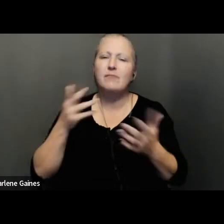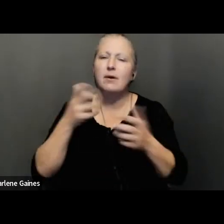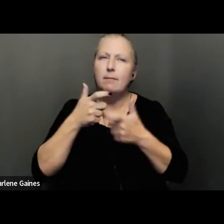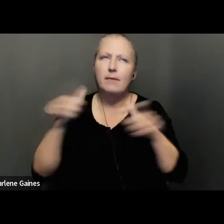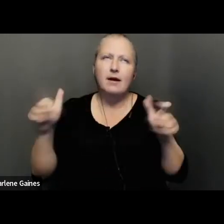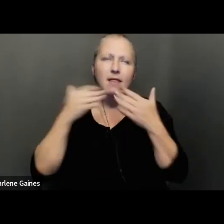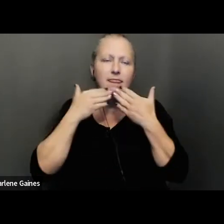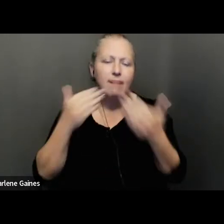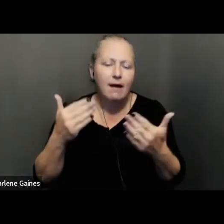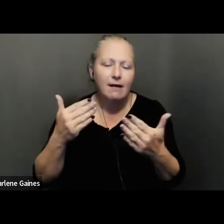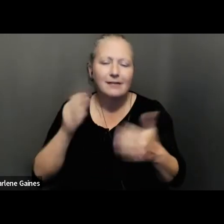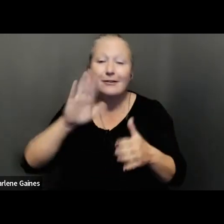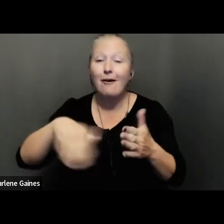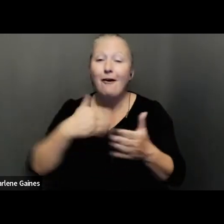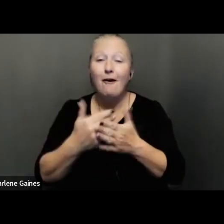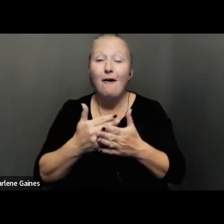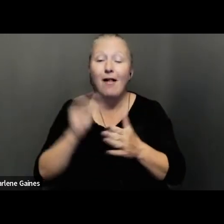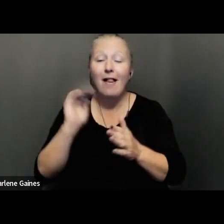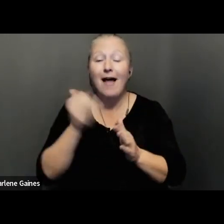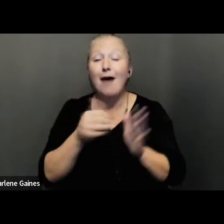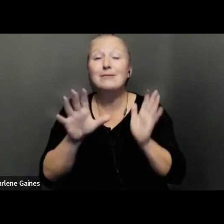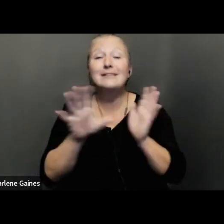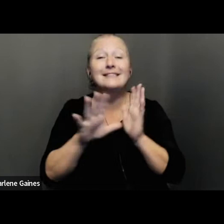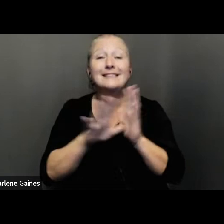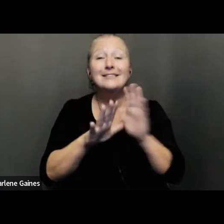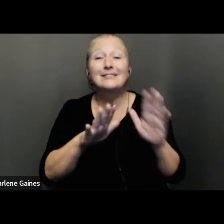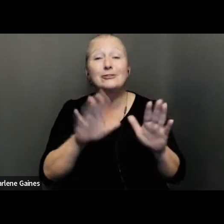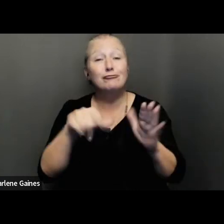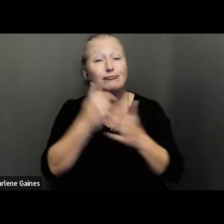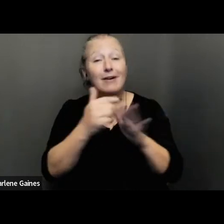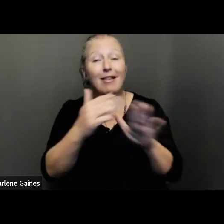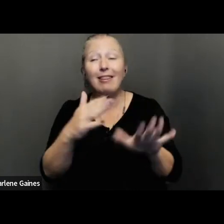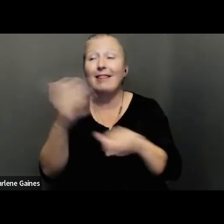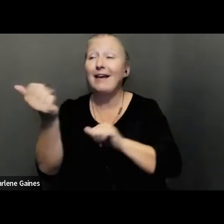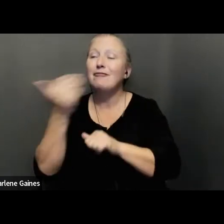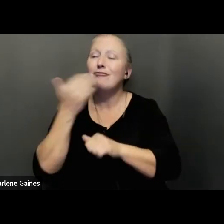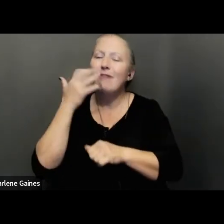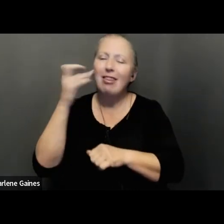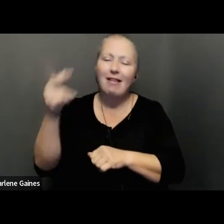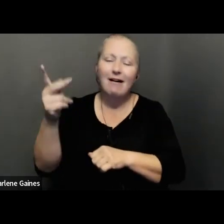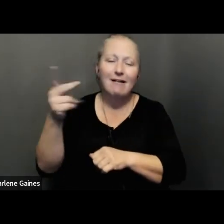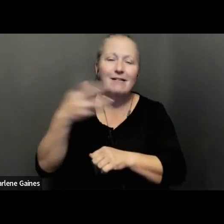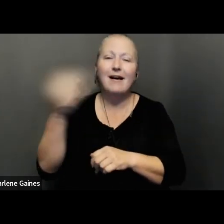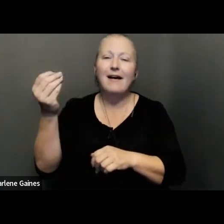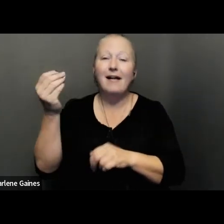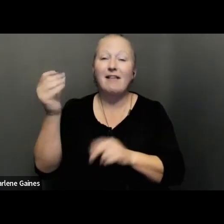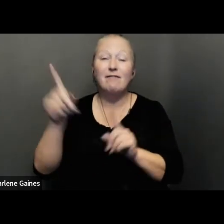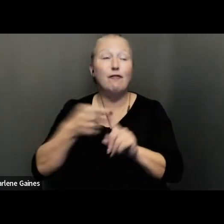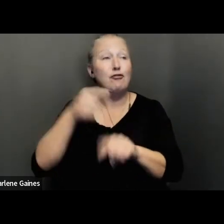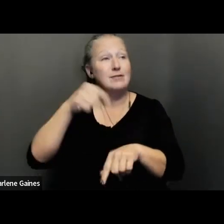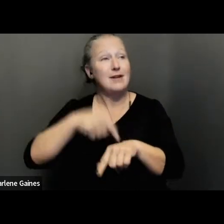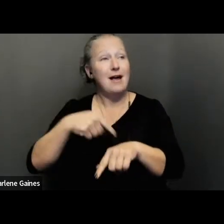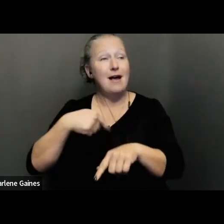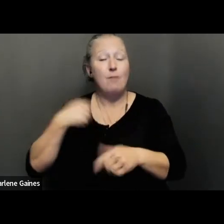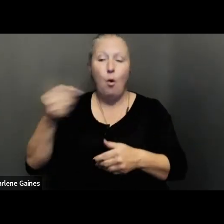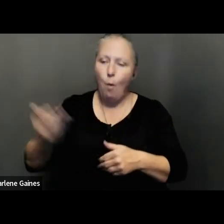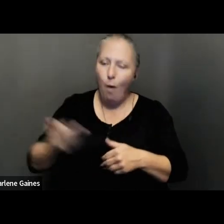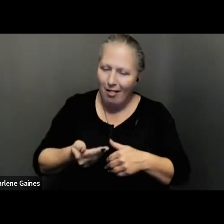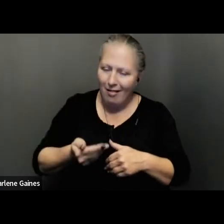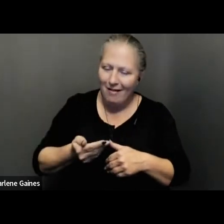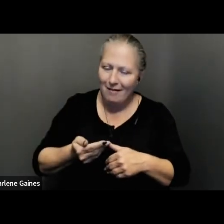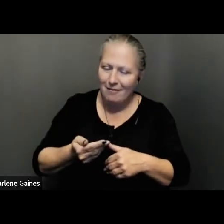I want to wish all of our outgoing seniors the best of luck. I want to, for the first time, welcome all of